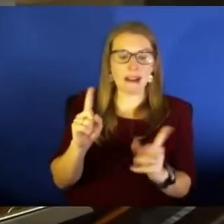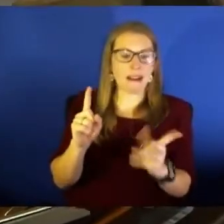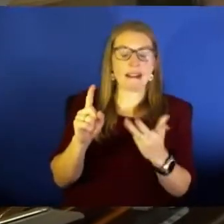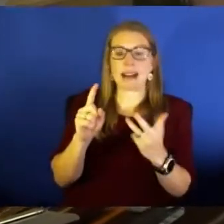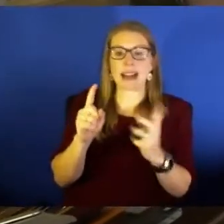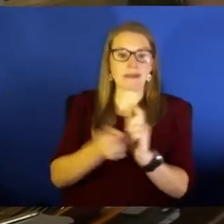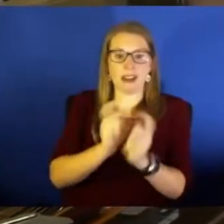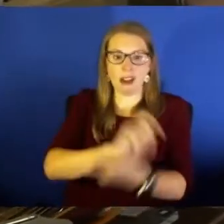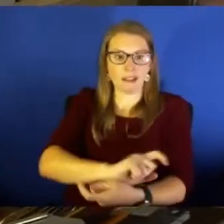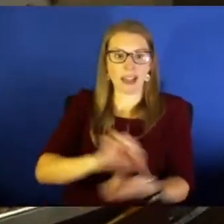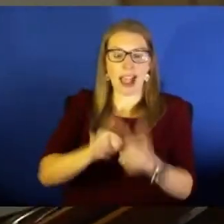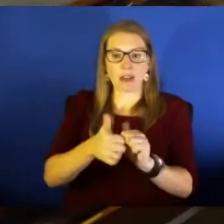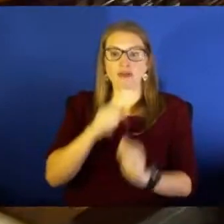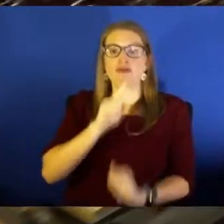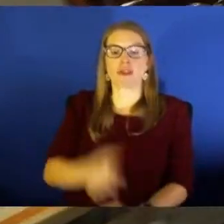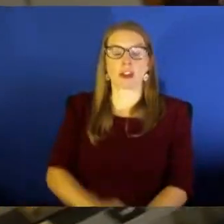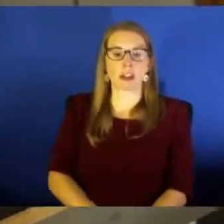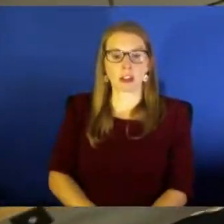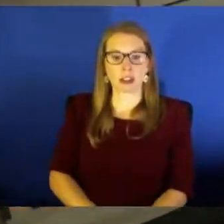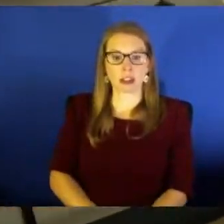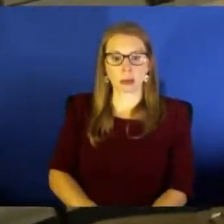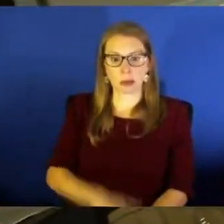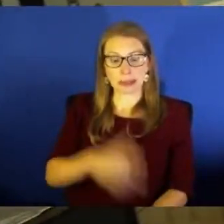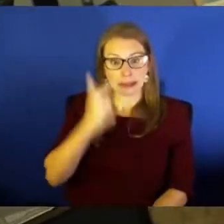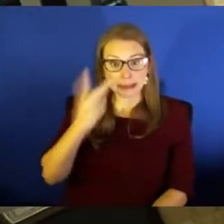Well, what you'll see here is how